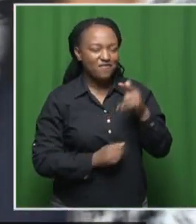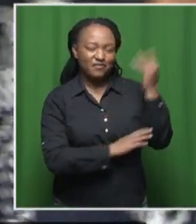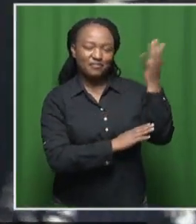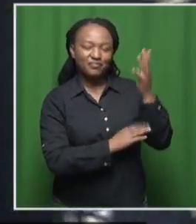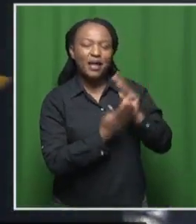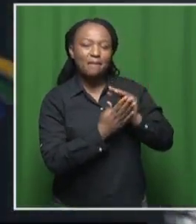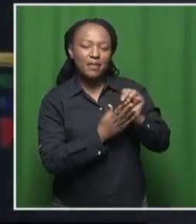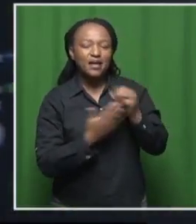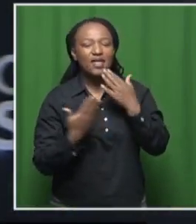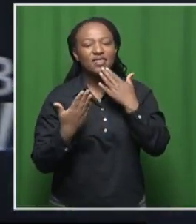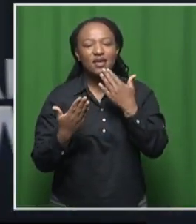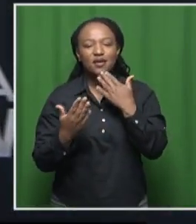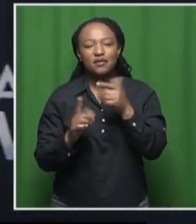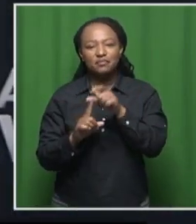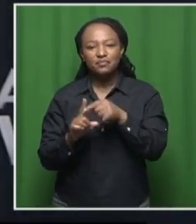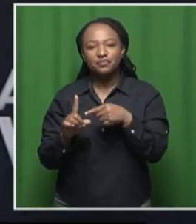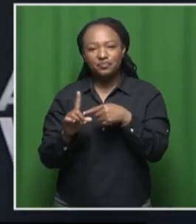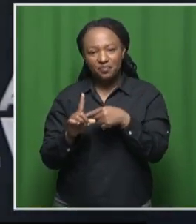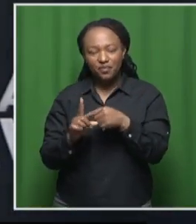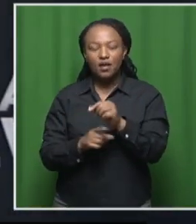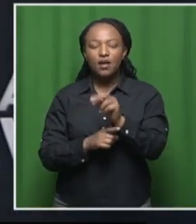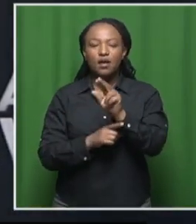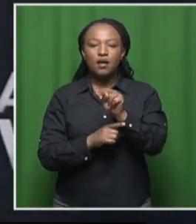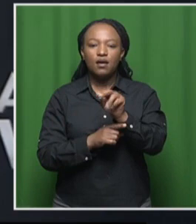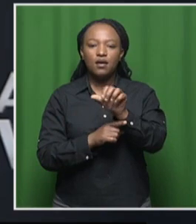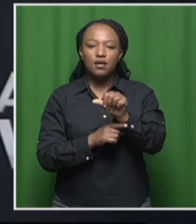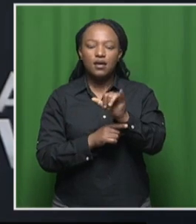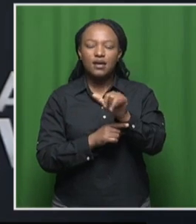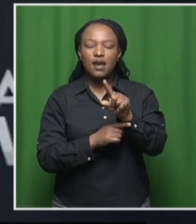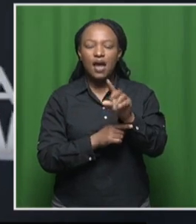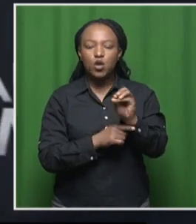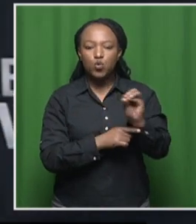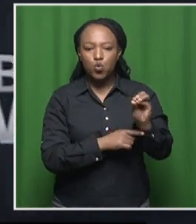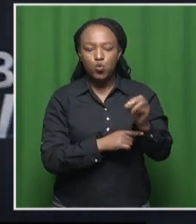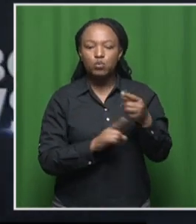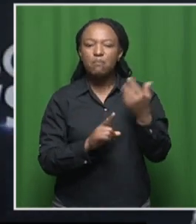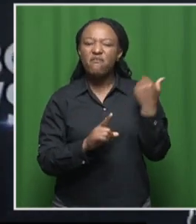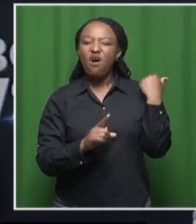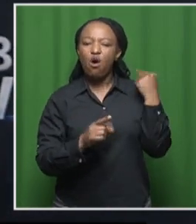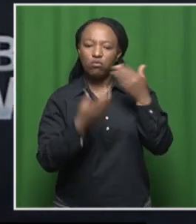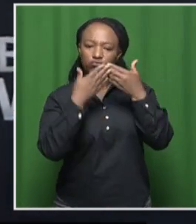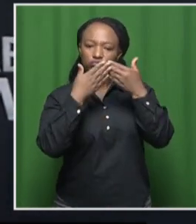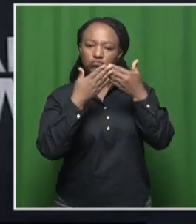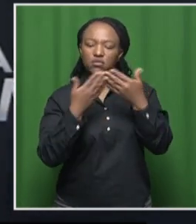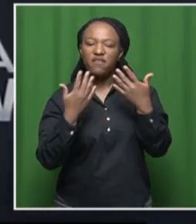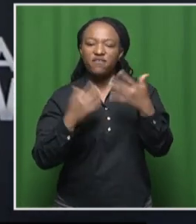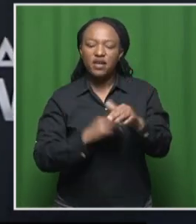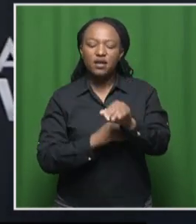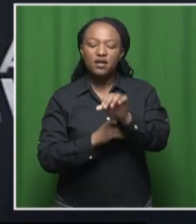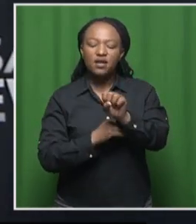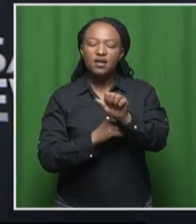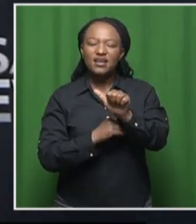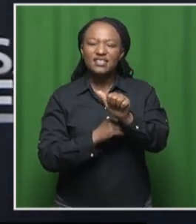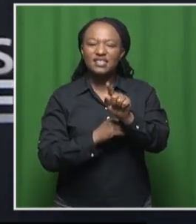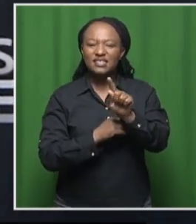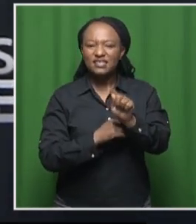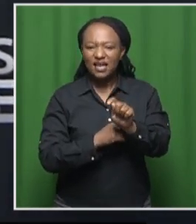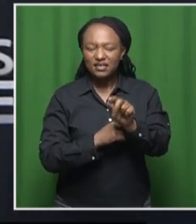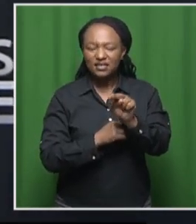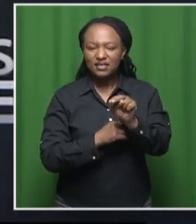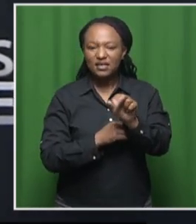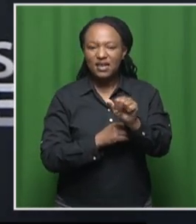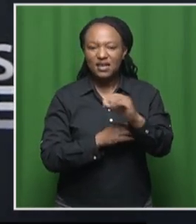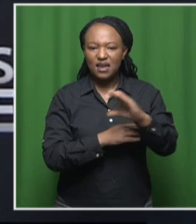Charlene Naidoo. She's an alumni of the SATNAC Center of Excellence. She's at the cut